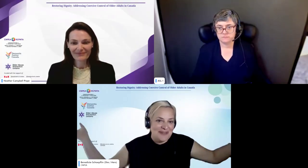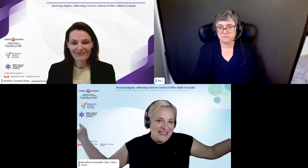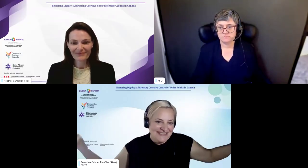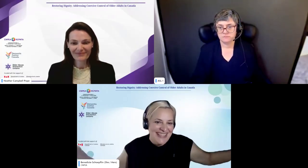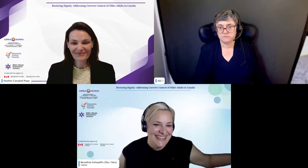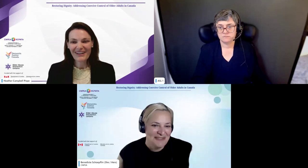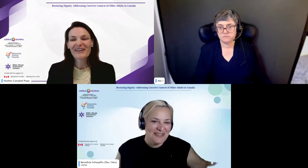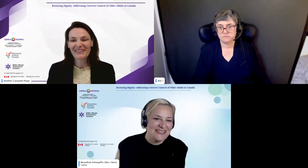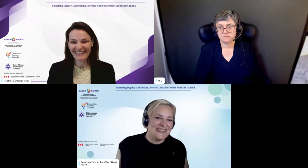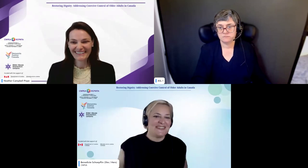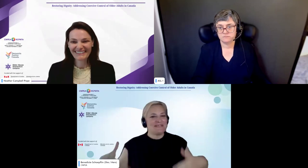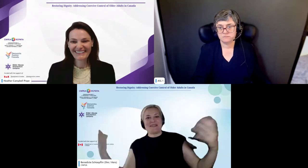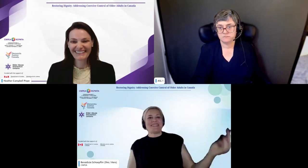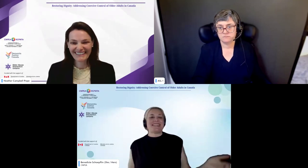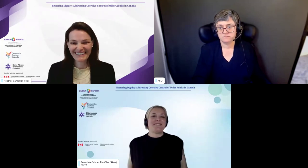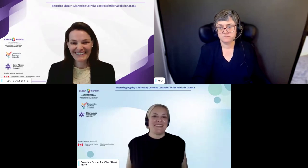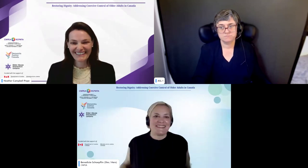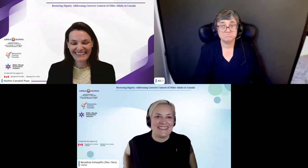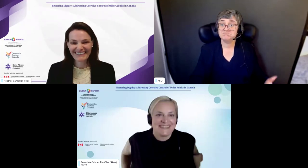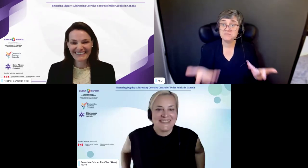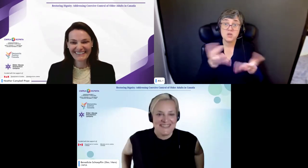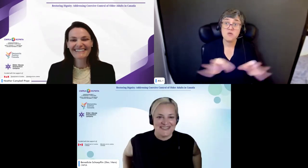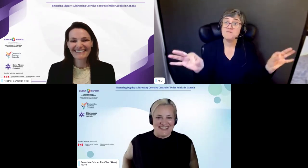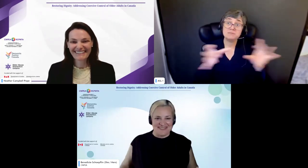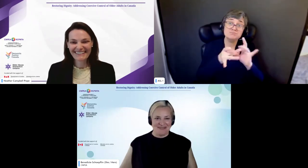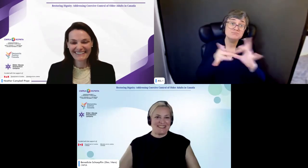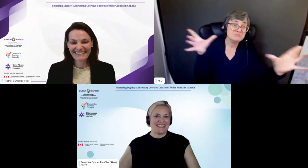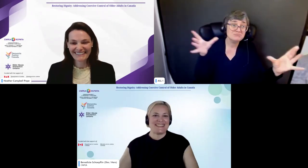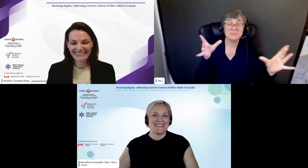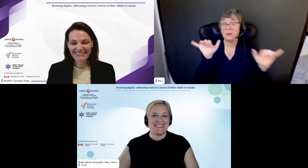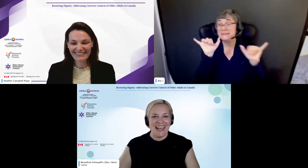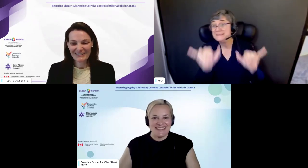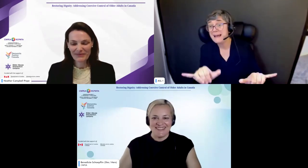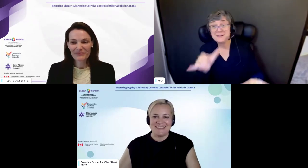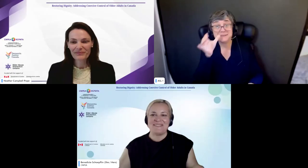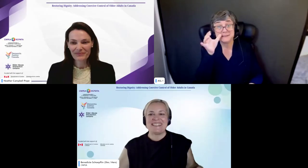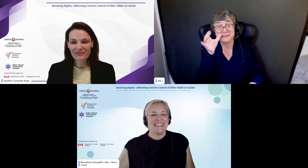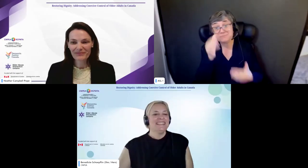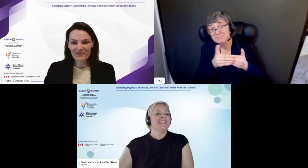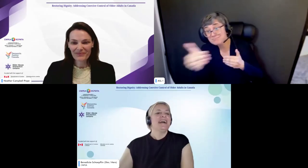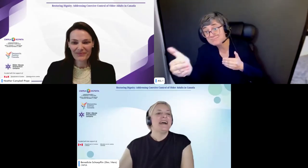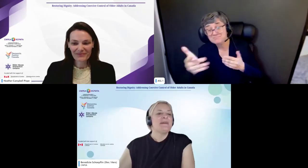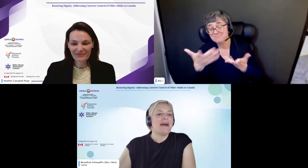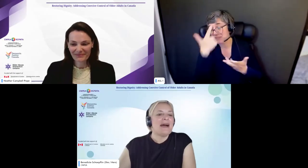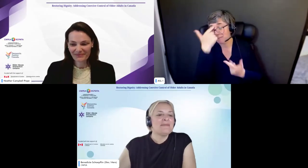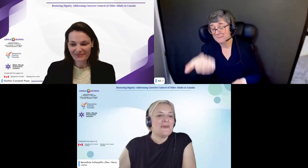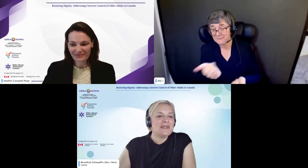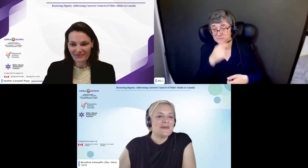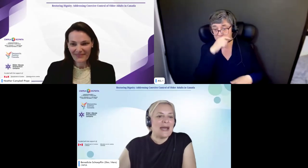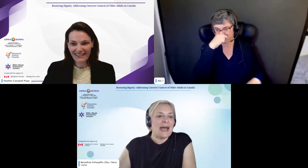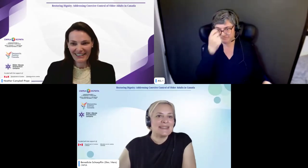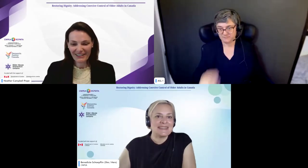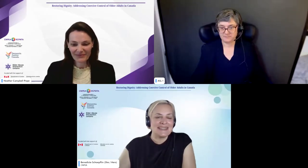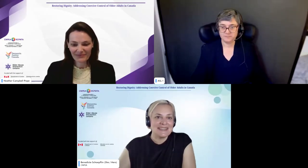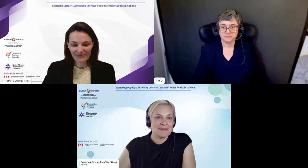You're free, free to go, free to stay with us and listen to the rest of the presentations as you see fit. I'm going